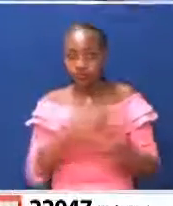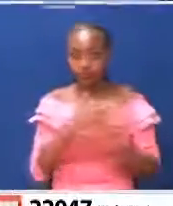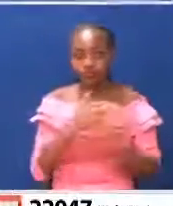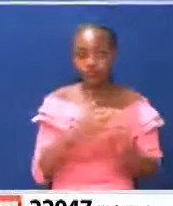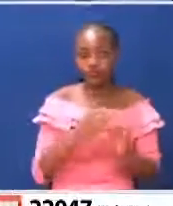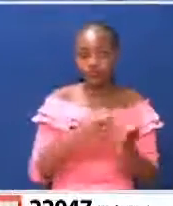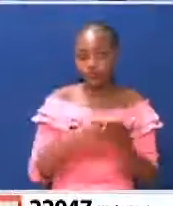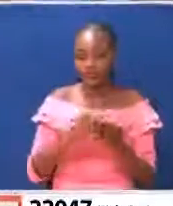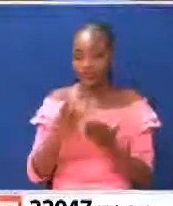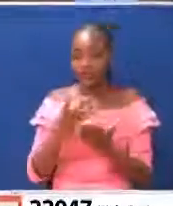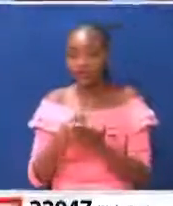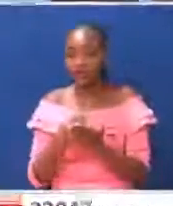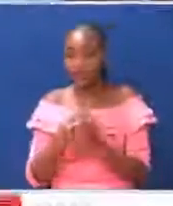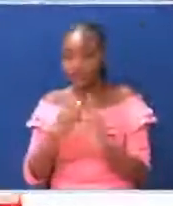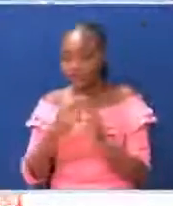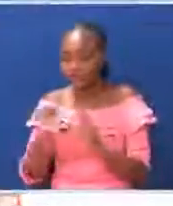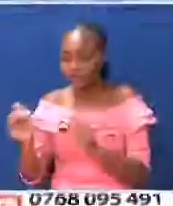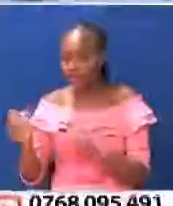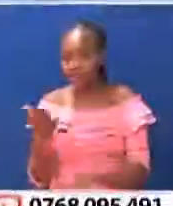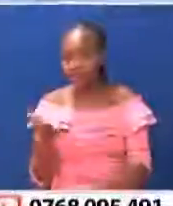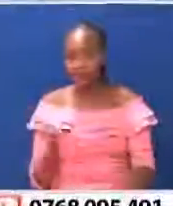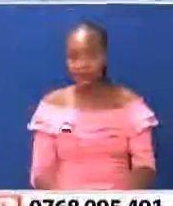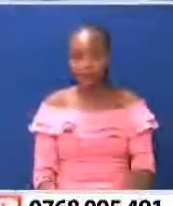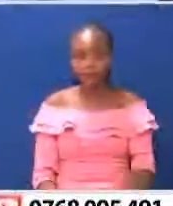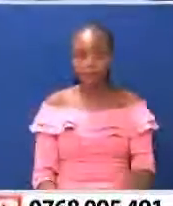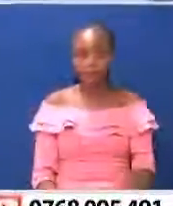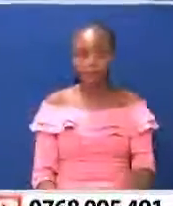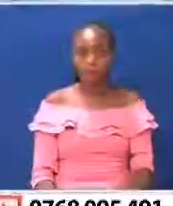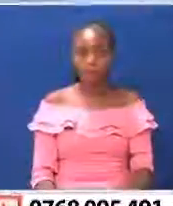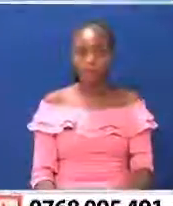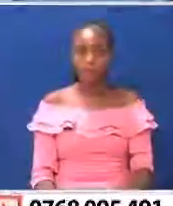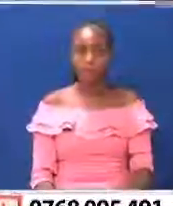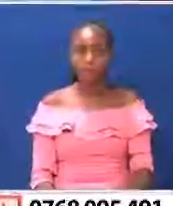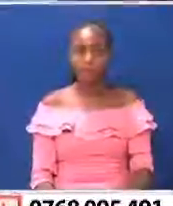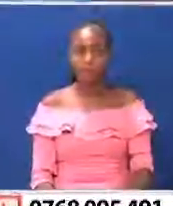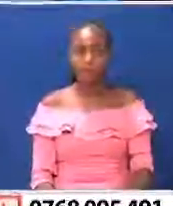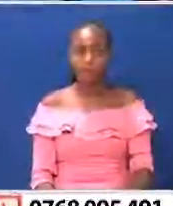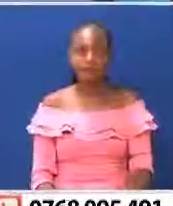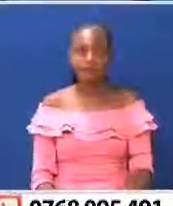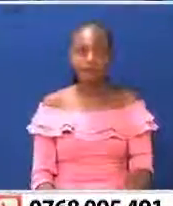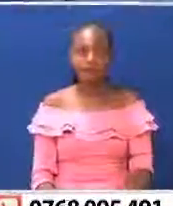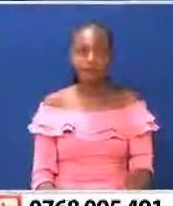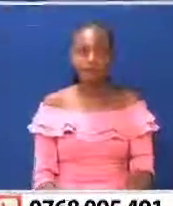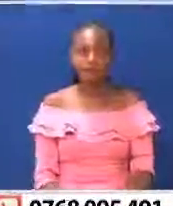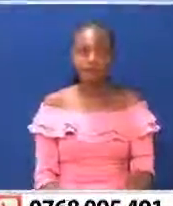disbursement of funds to counties. Zainab Mohammed, TV 47.